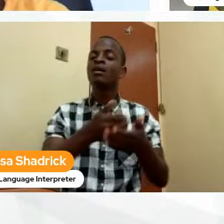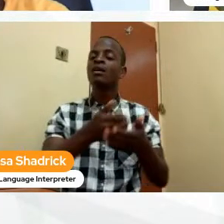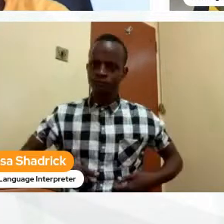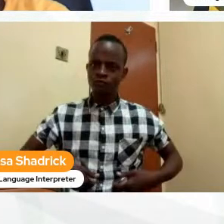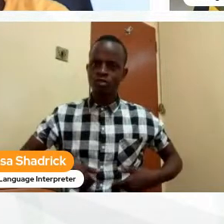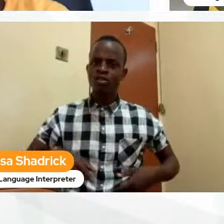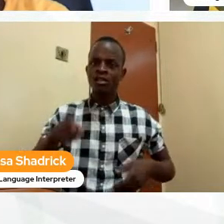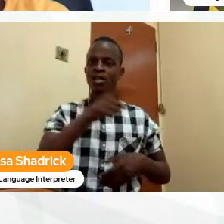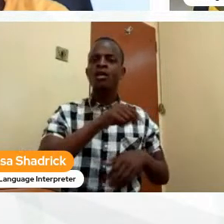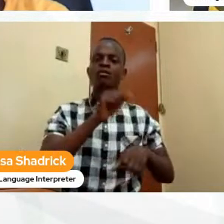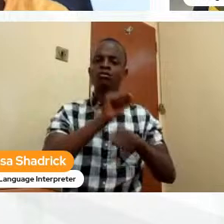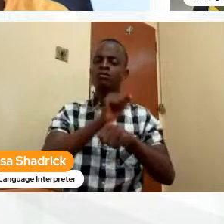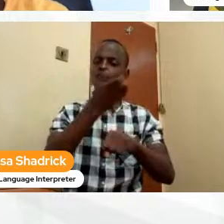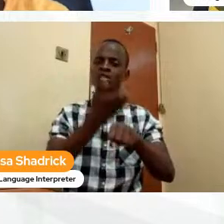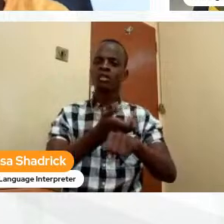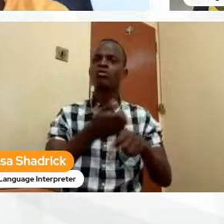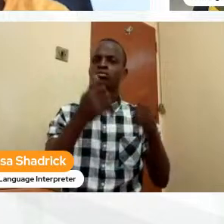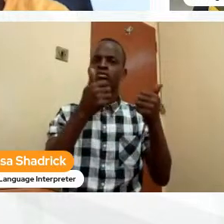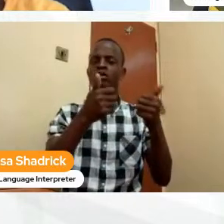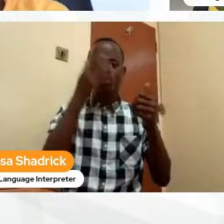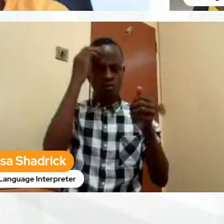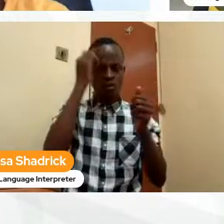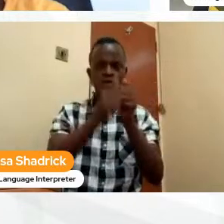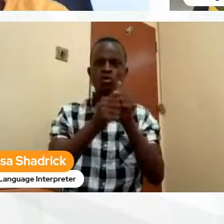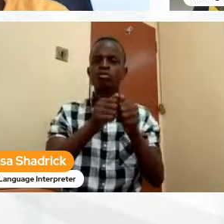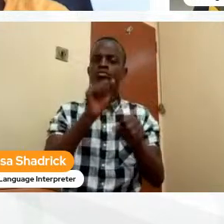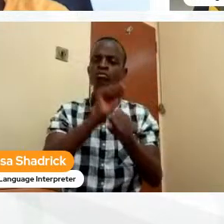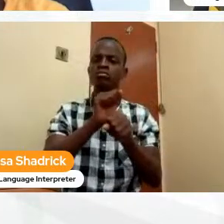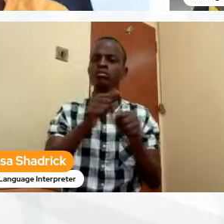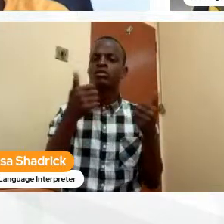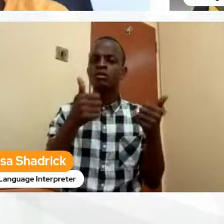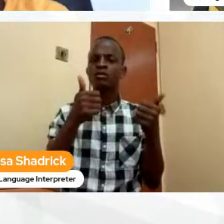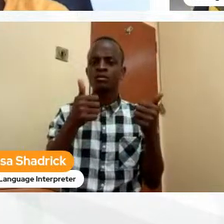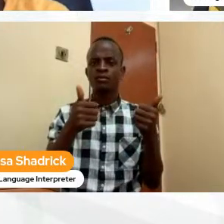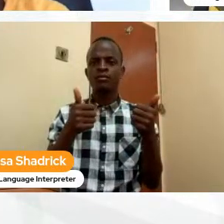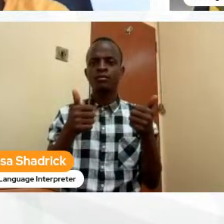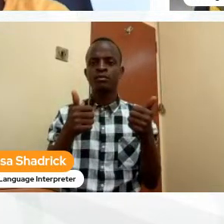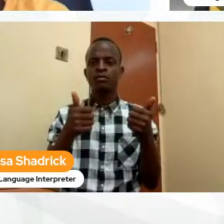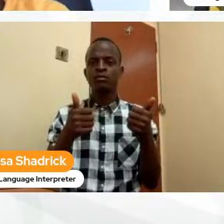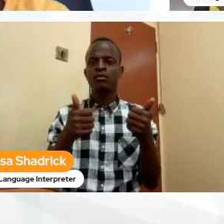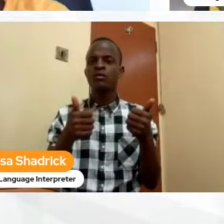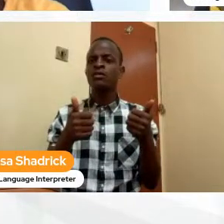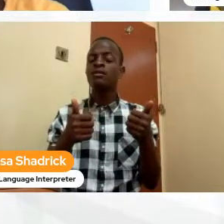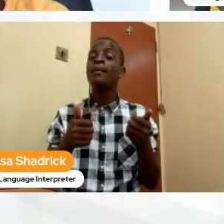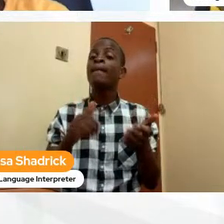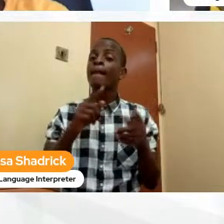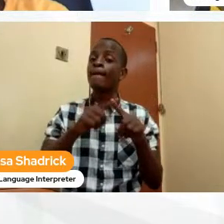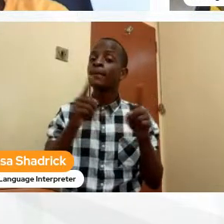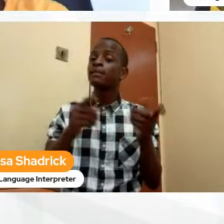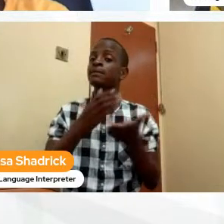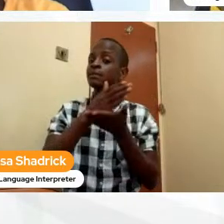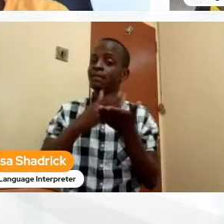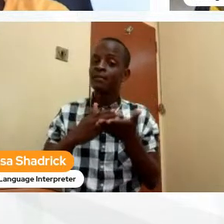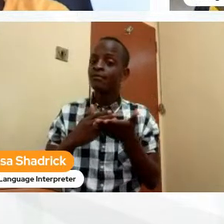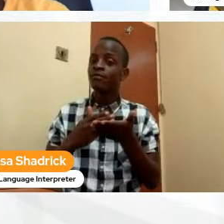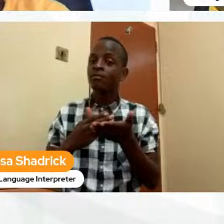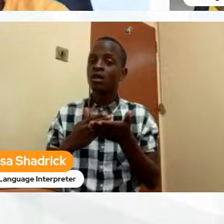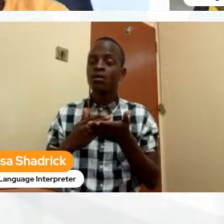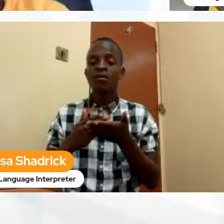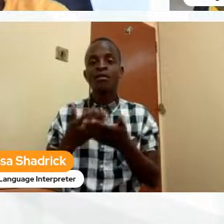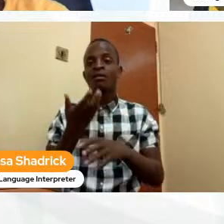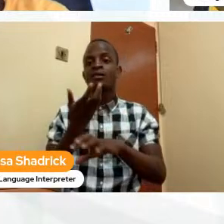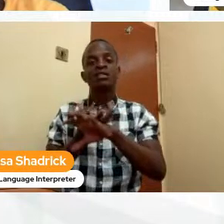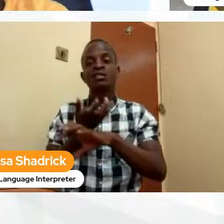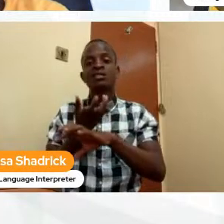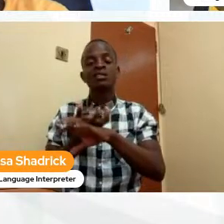are those that will do it with passion. There are those that will do it because they have to get paid. But there are those that are standing that will go an